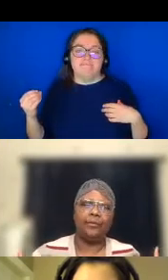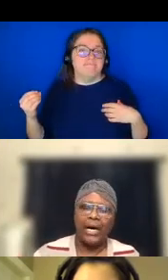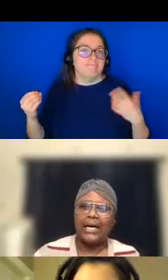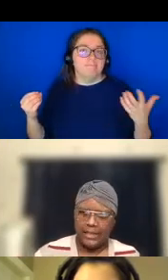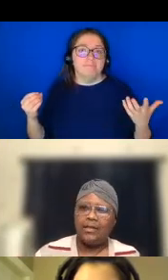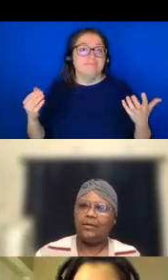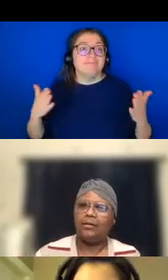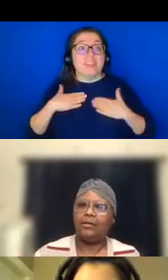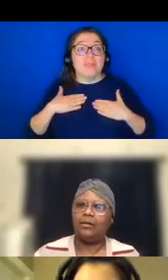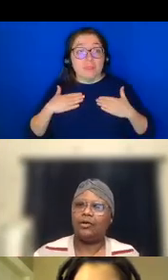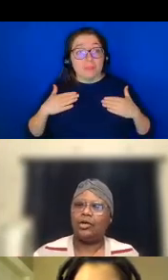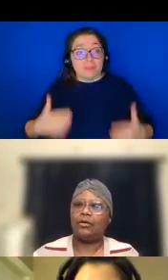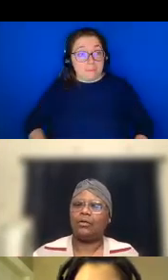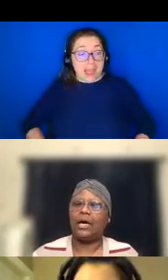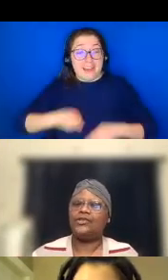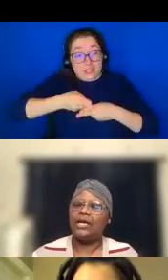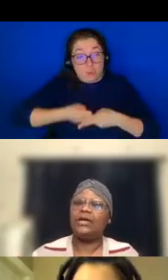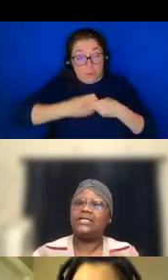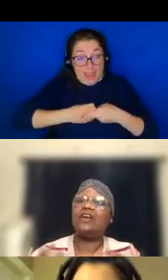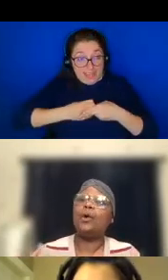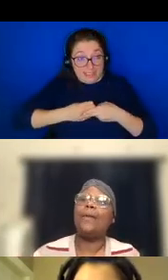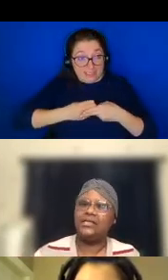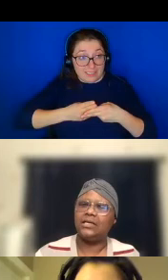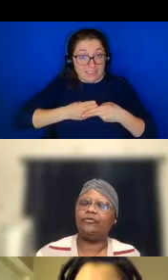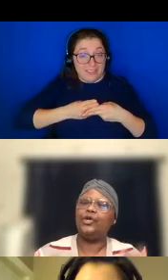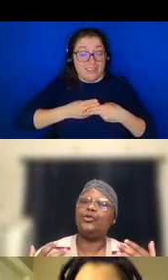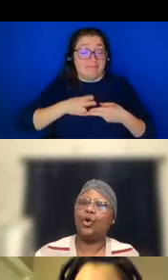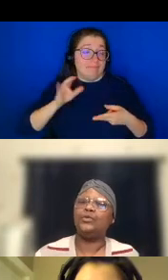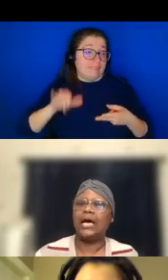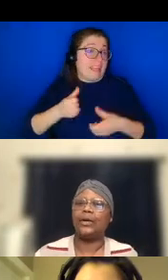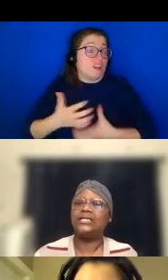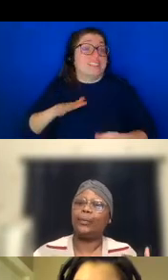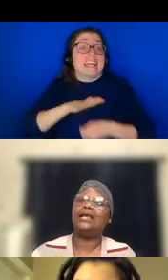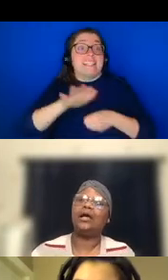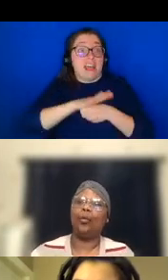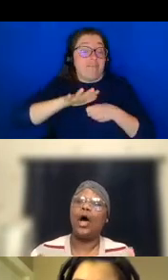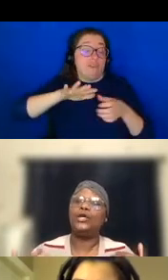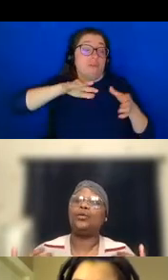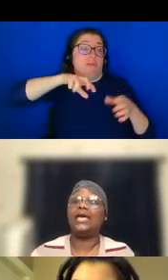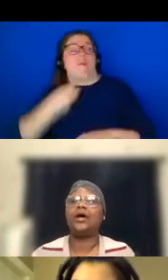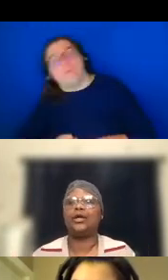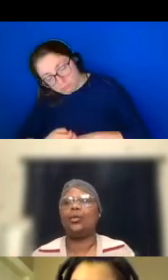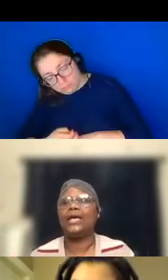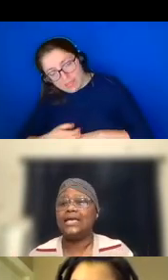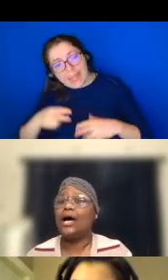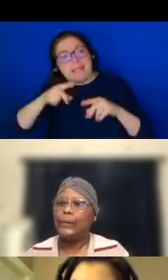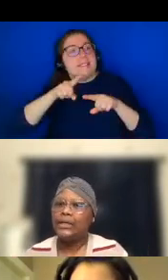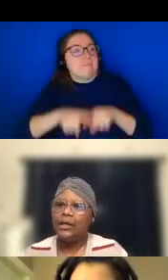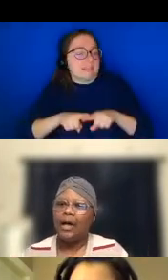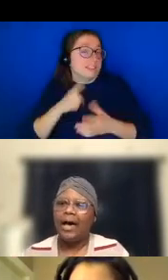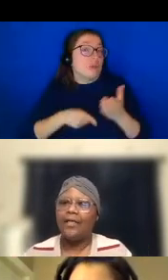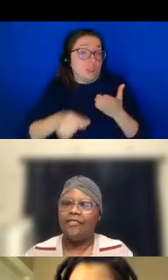of the body generates enough momentum for you to go down. And depending on what you hit on your way